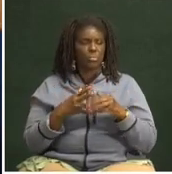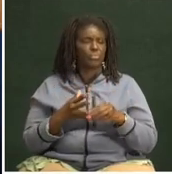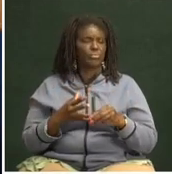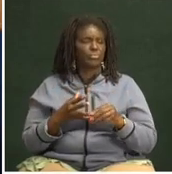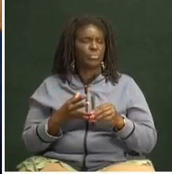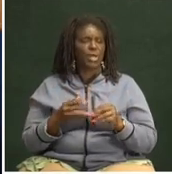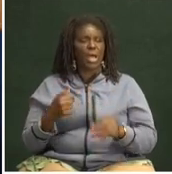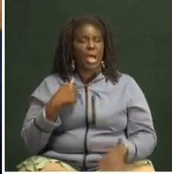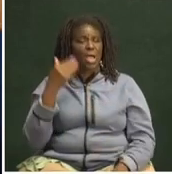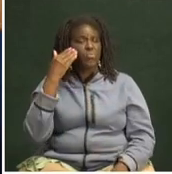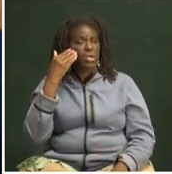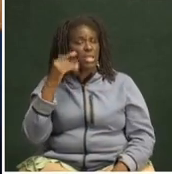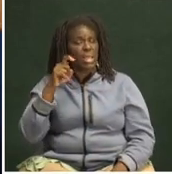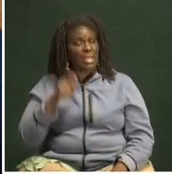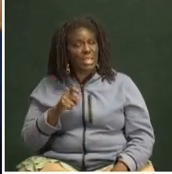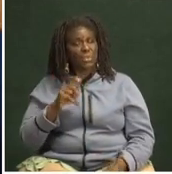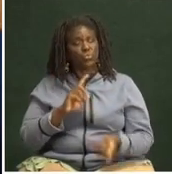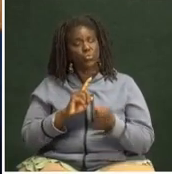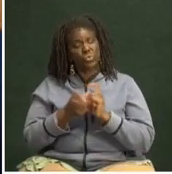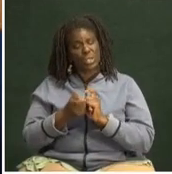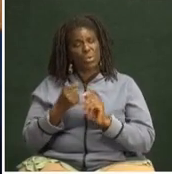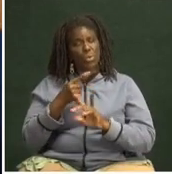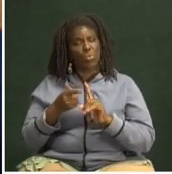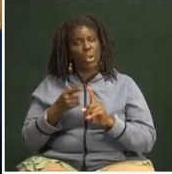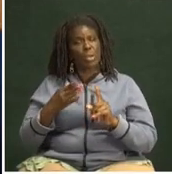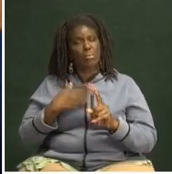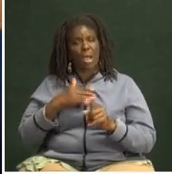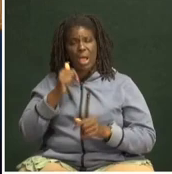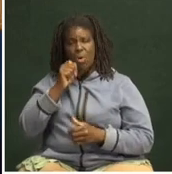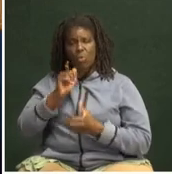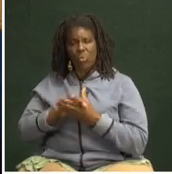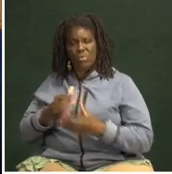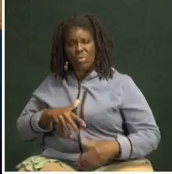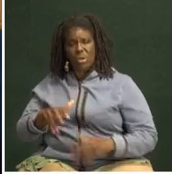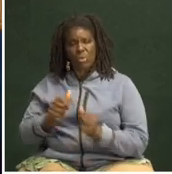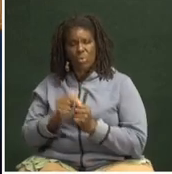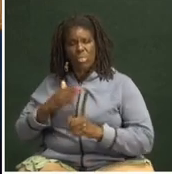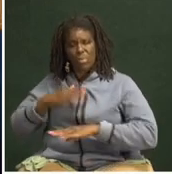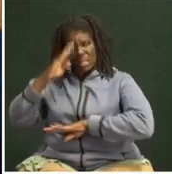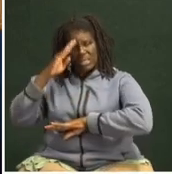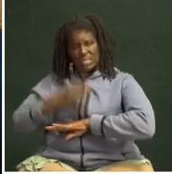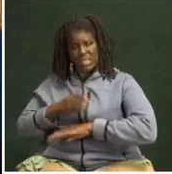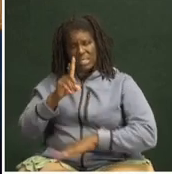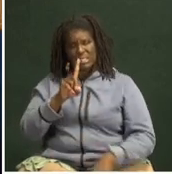I recognized that I needed to make a career change when my wife became pregnant with my son, Dylan.